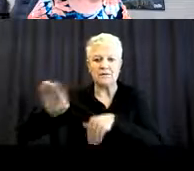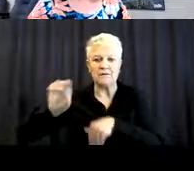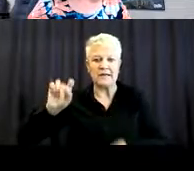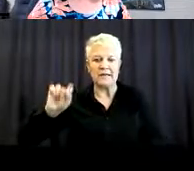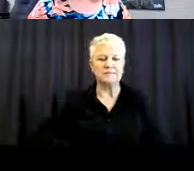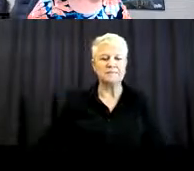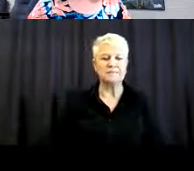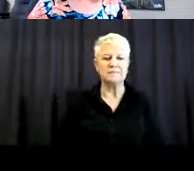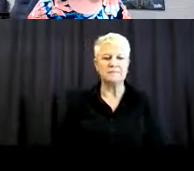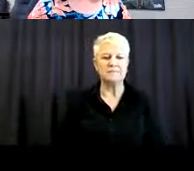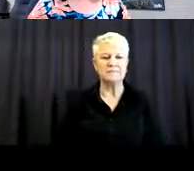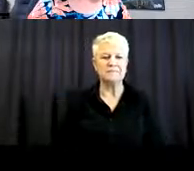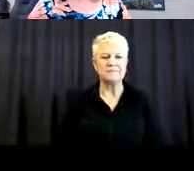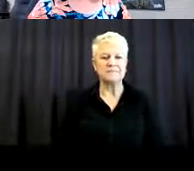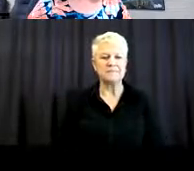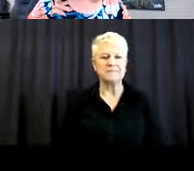today.